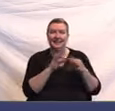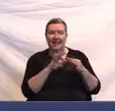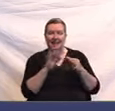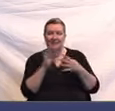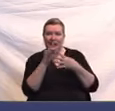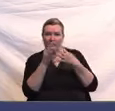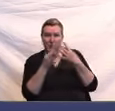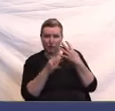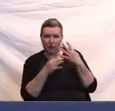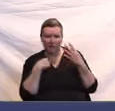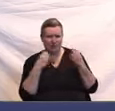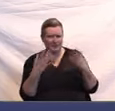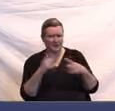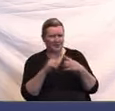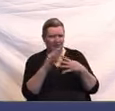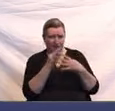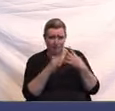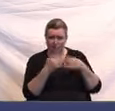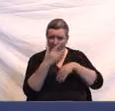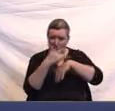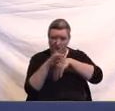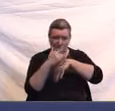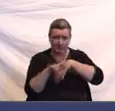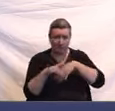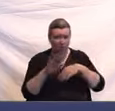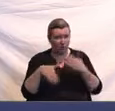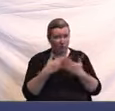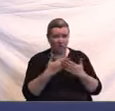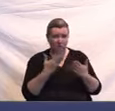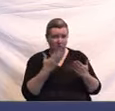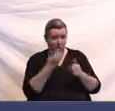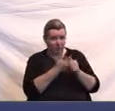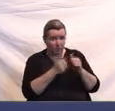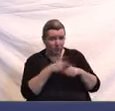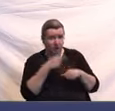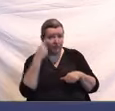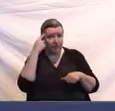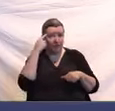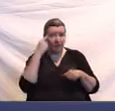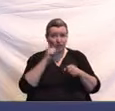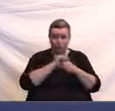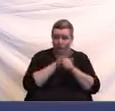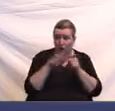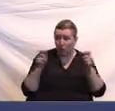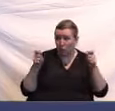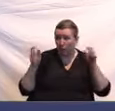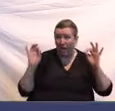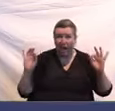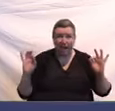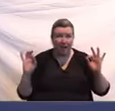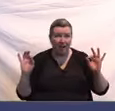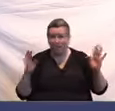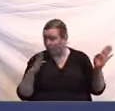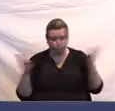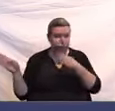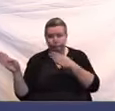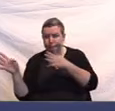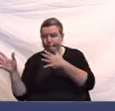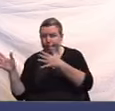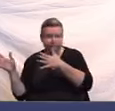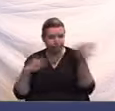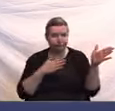is, I've said this many times, we've all said it, every time you think you got this thing figured out, it takes a turn, and 8 out of 10 of those turns are